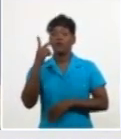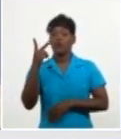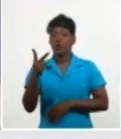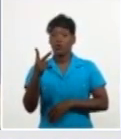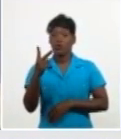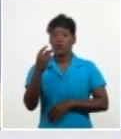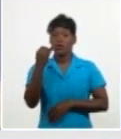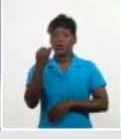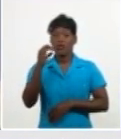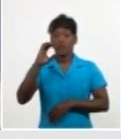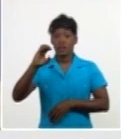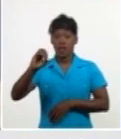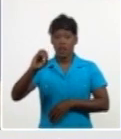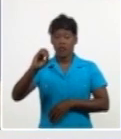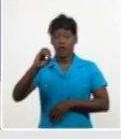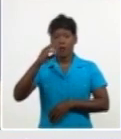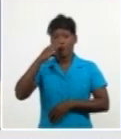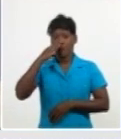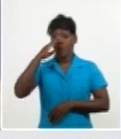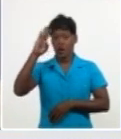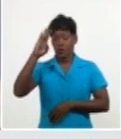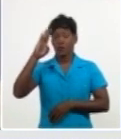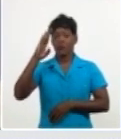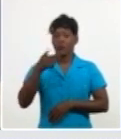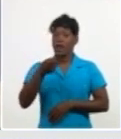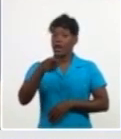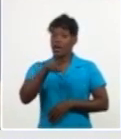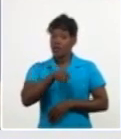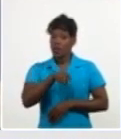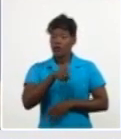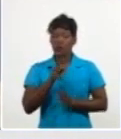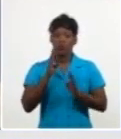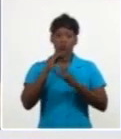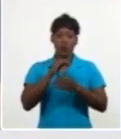over. There were no children